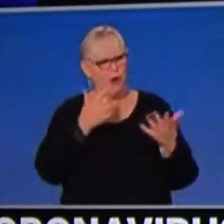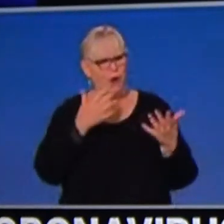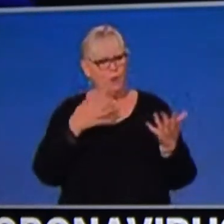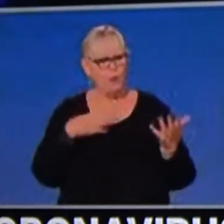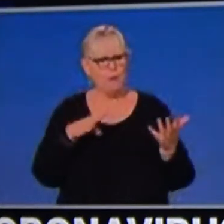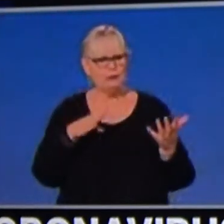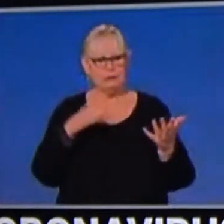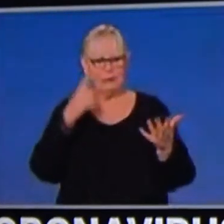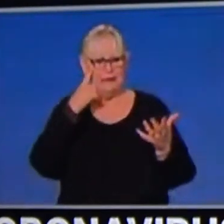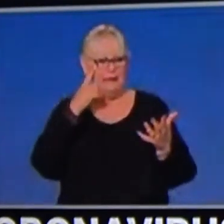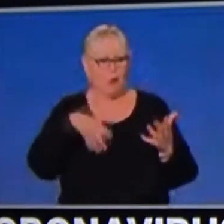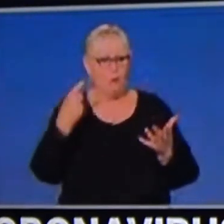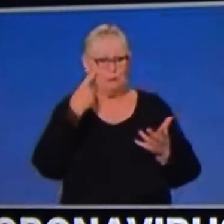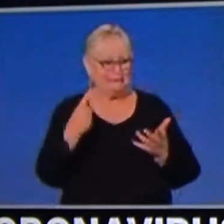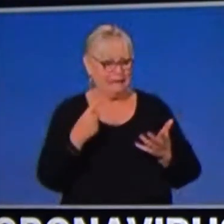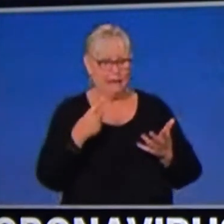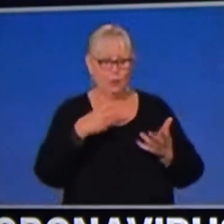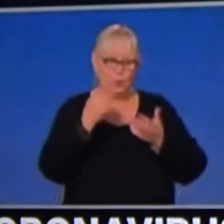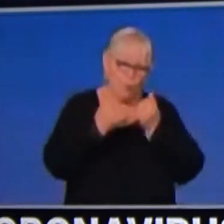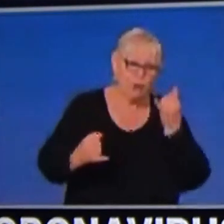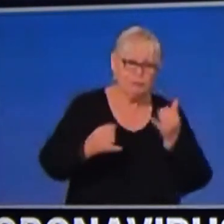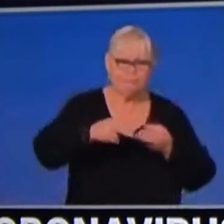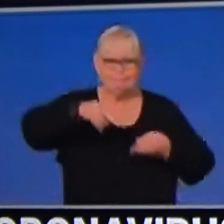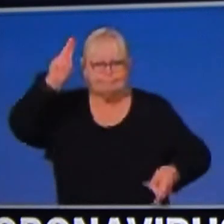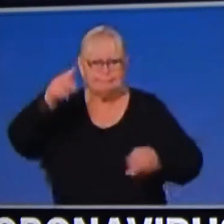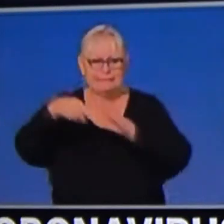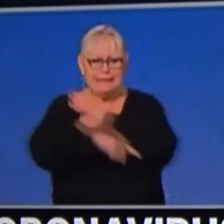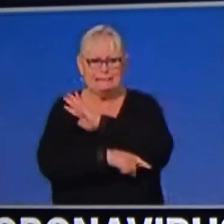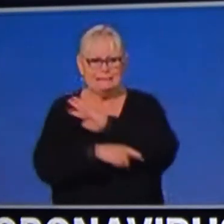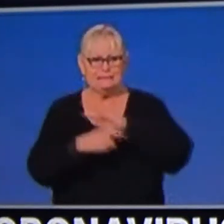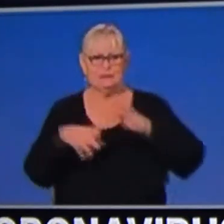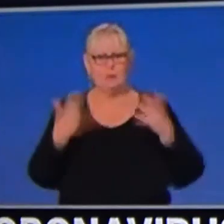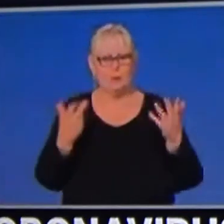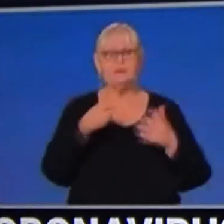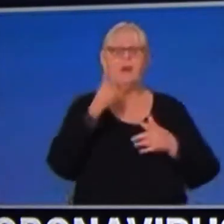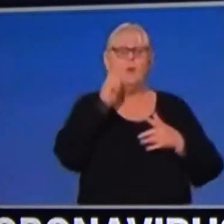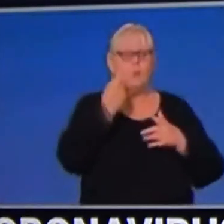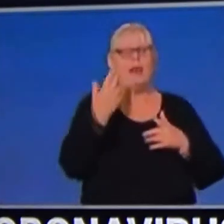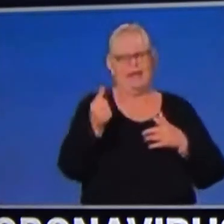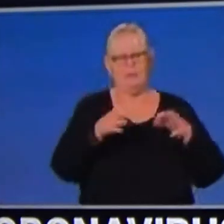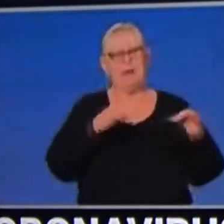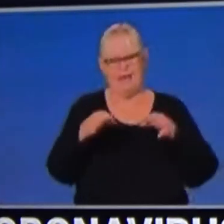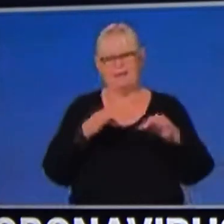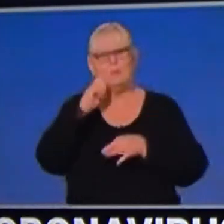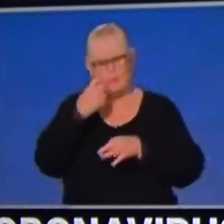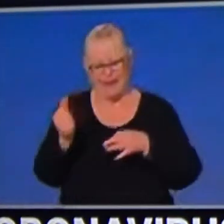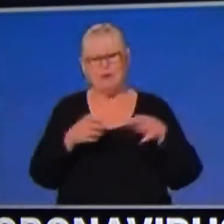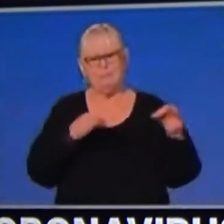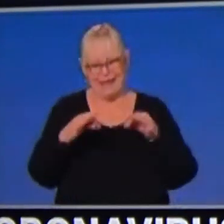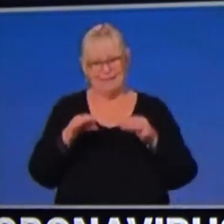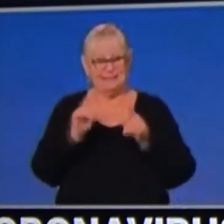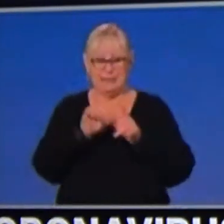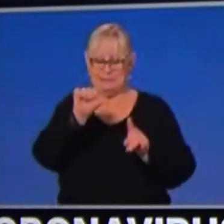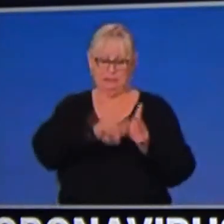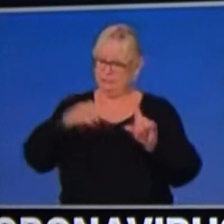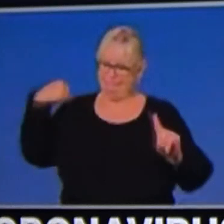of increased debt and deficit. Rather than later. We'll have a plan to deal with it, just like we've had a plan to deal with it over the last